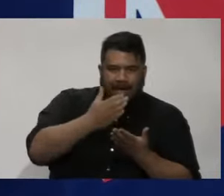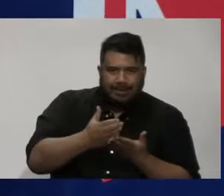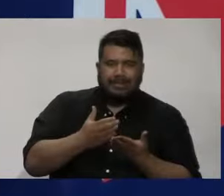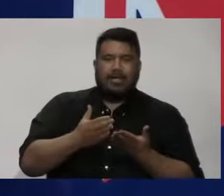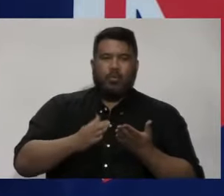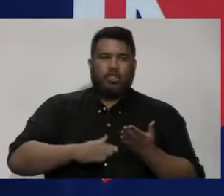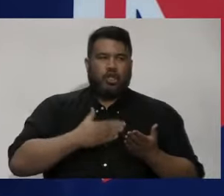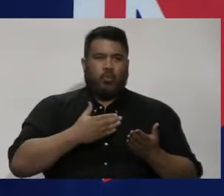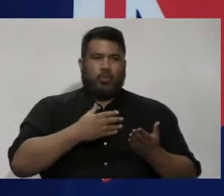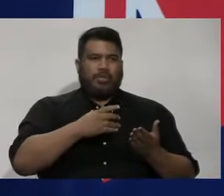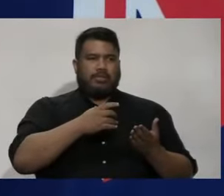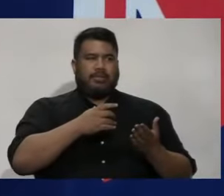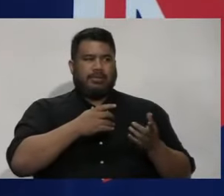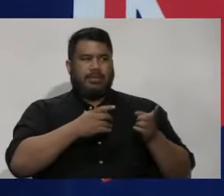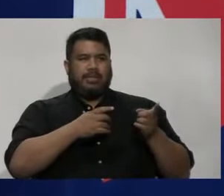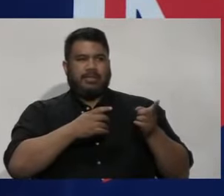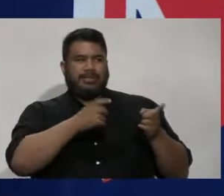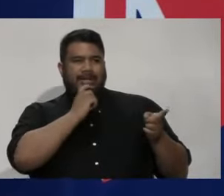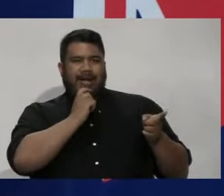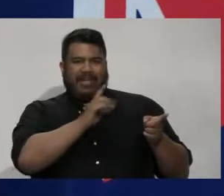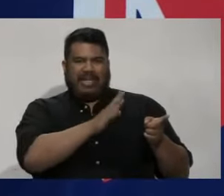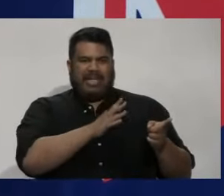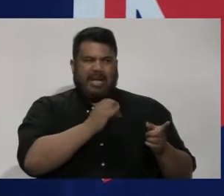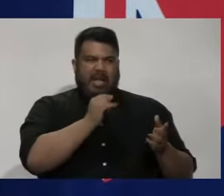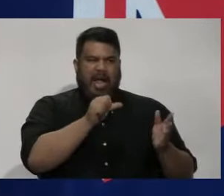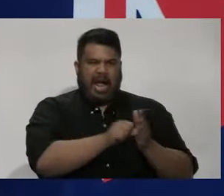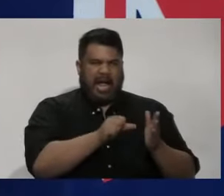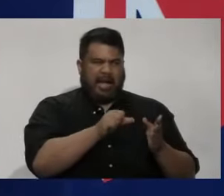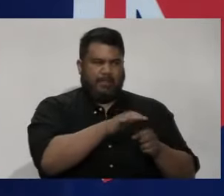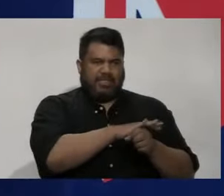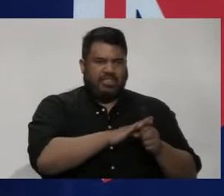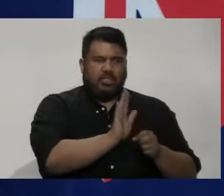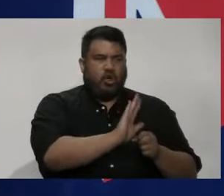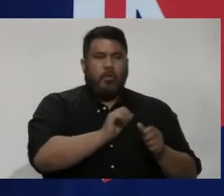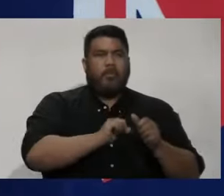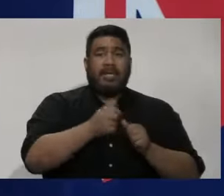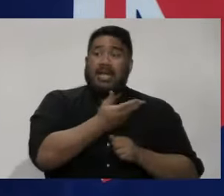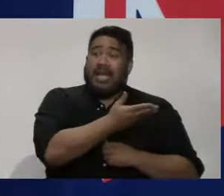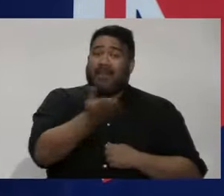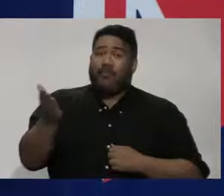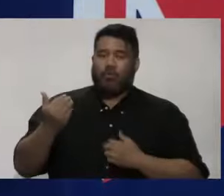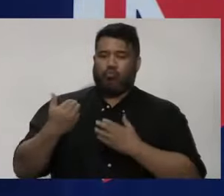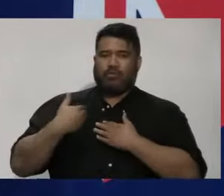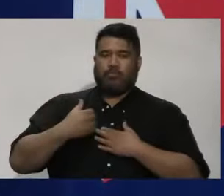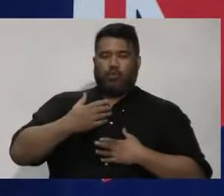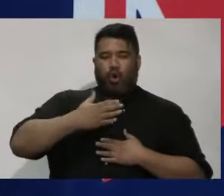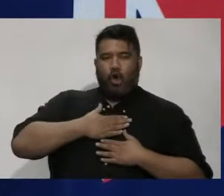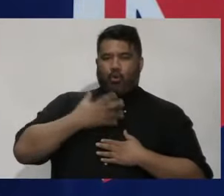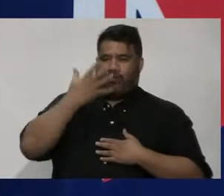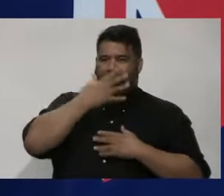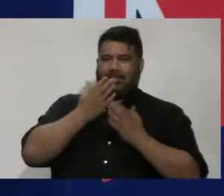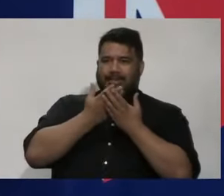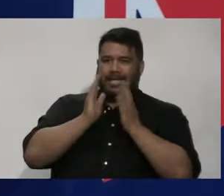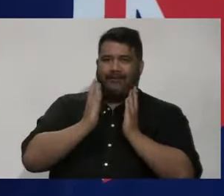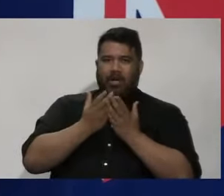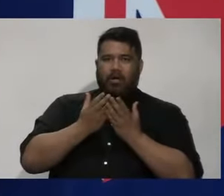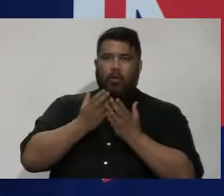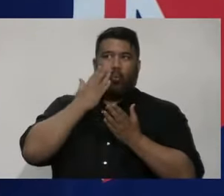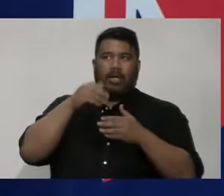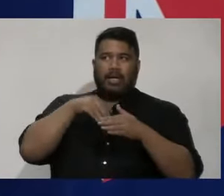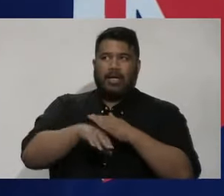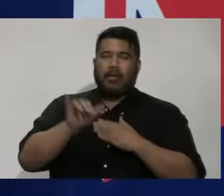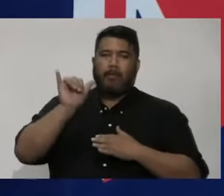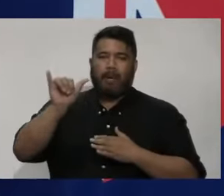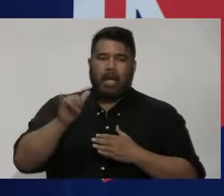best way to prevent them being in a difficult position is everyone to take responsibility for their own face covering when they arrive to use public